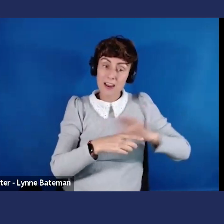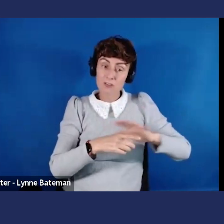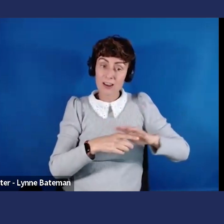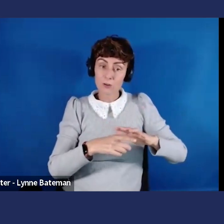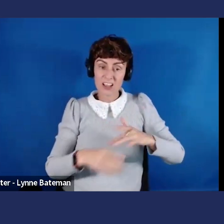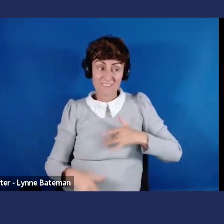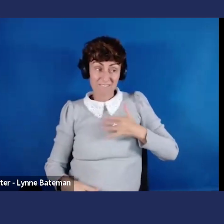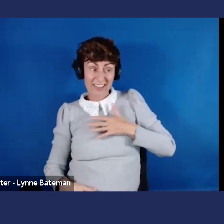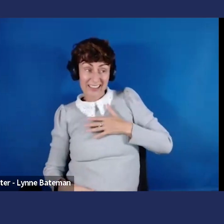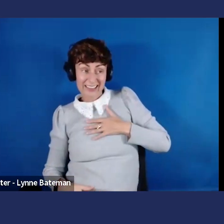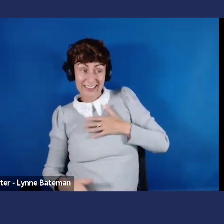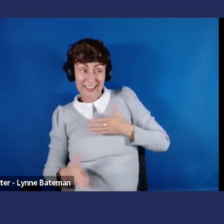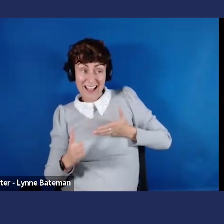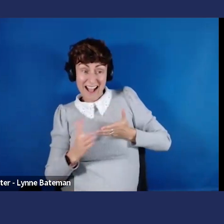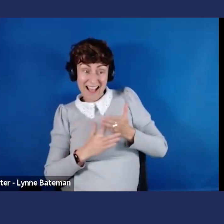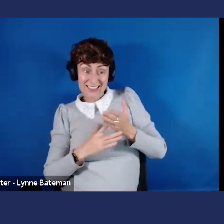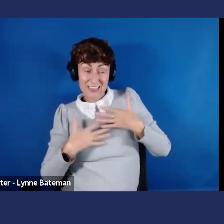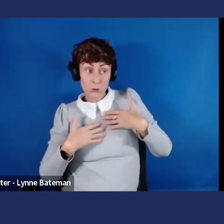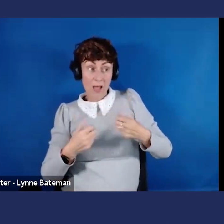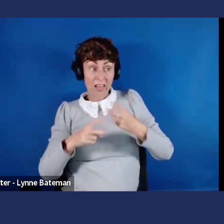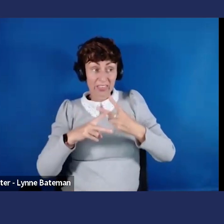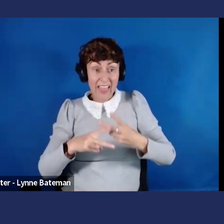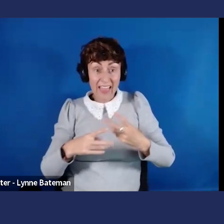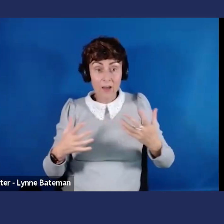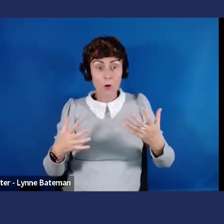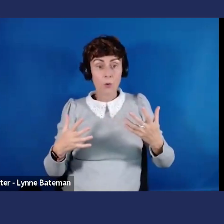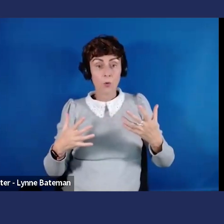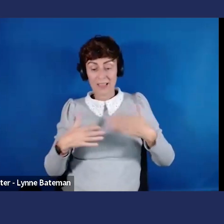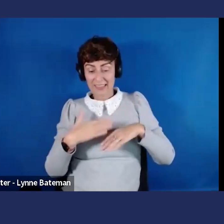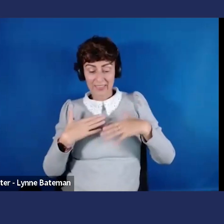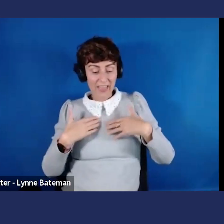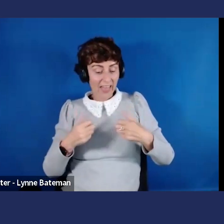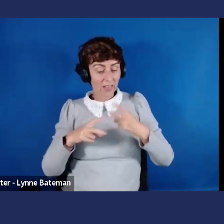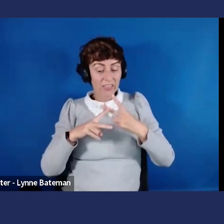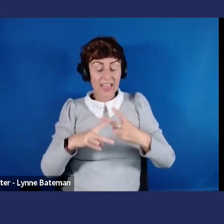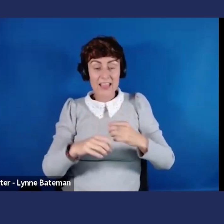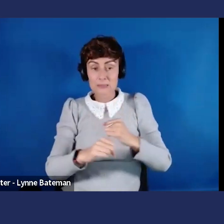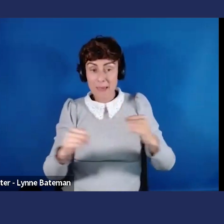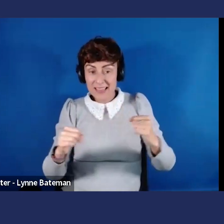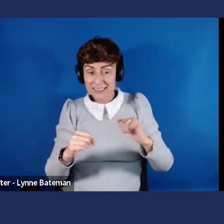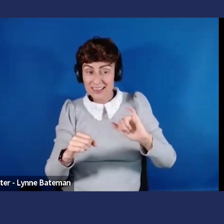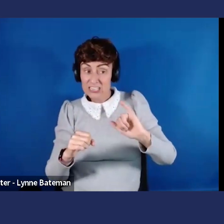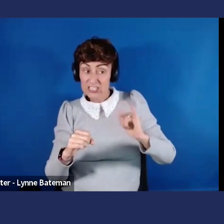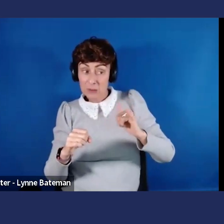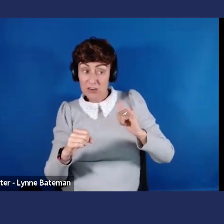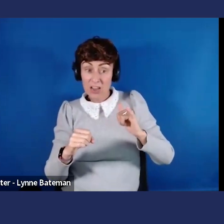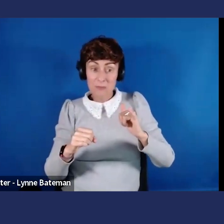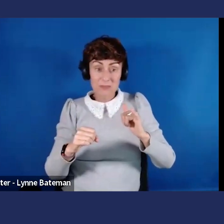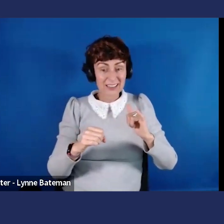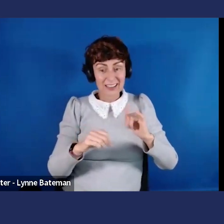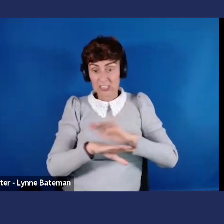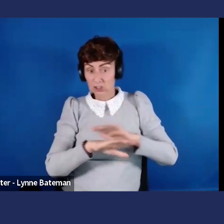healthcare, not seeing people that look like them within the healthcare space, therefore sometimes building an element of